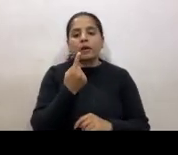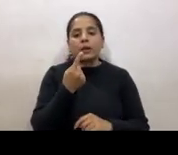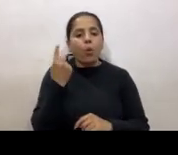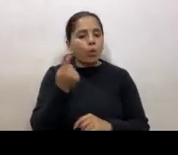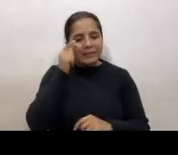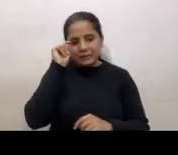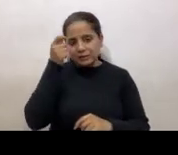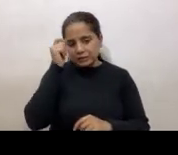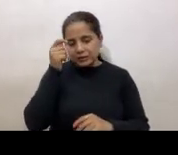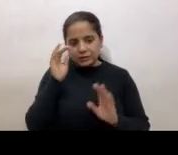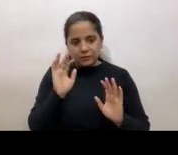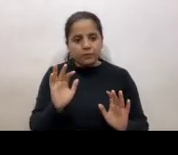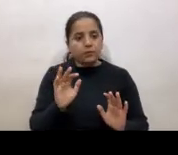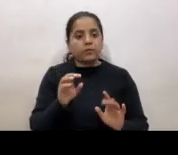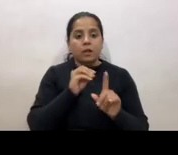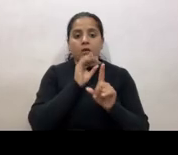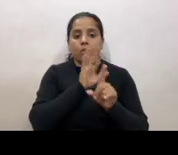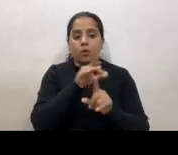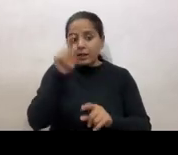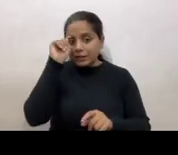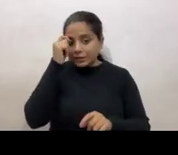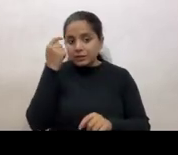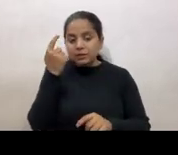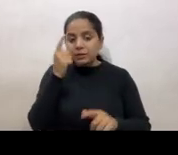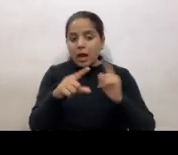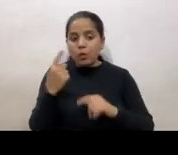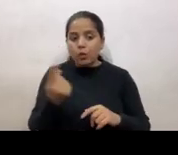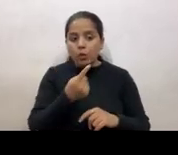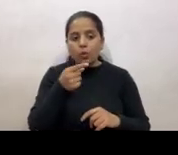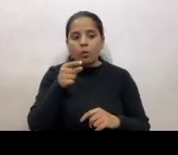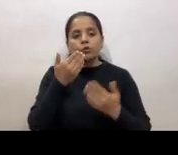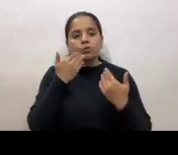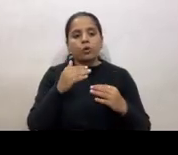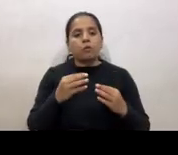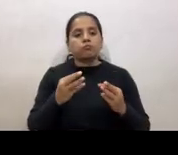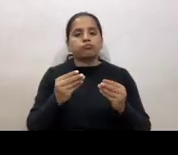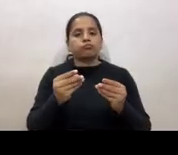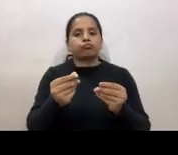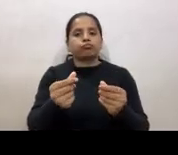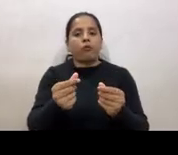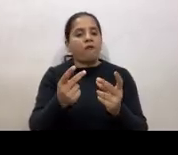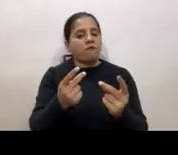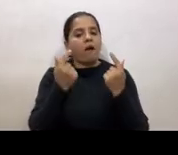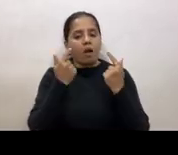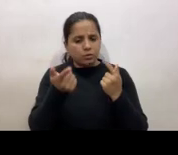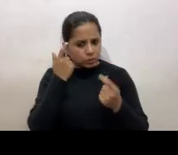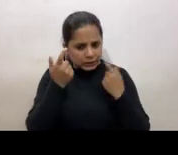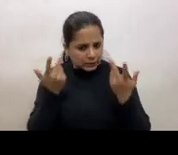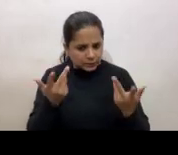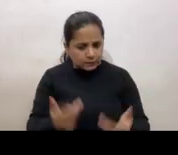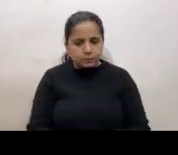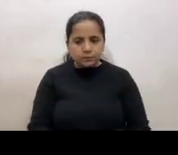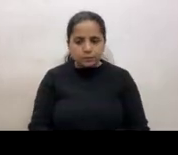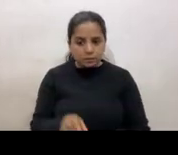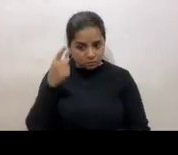only English, exposure to only English will make students fluent faster. What do you think? Do